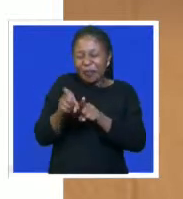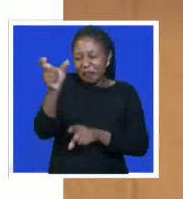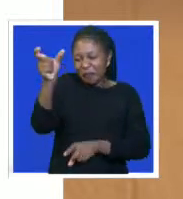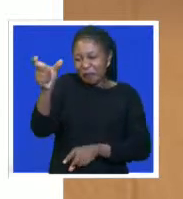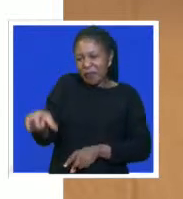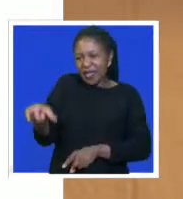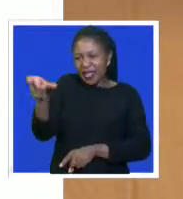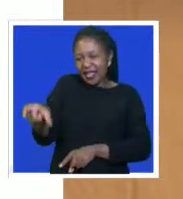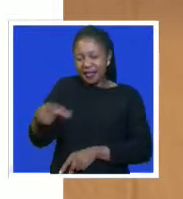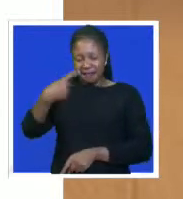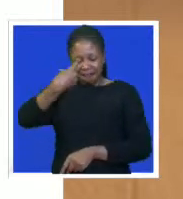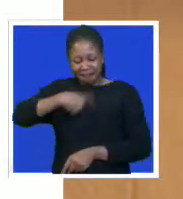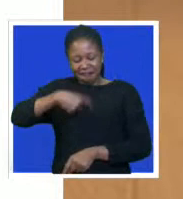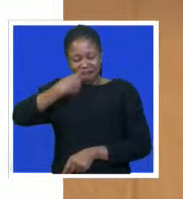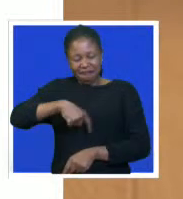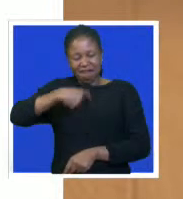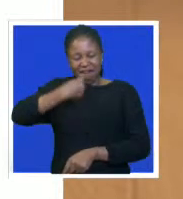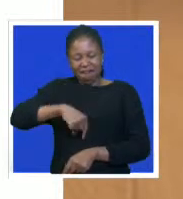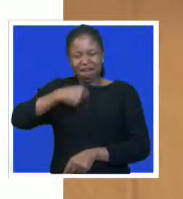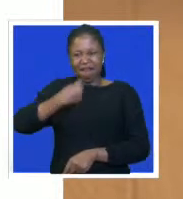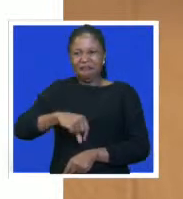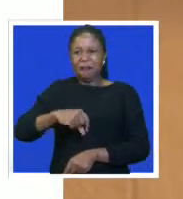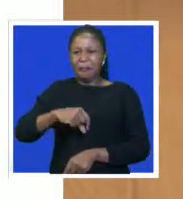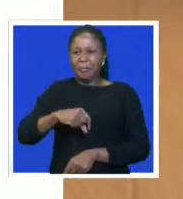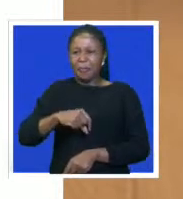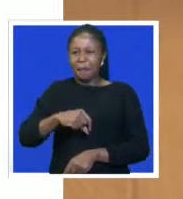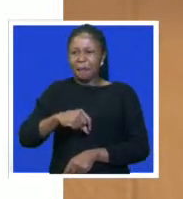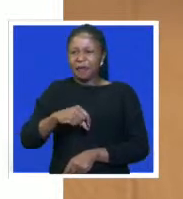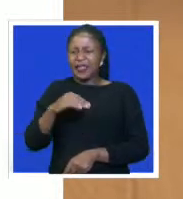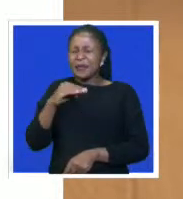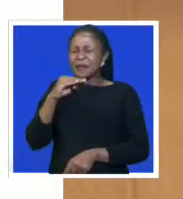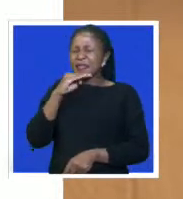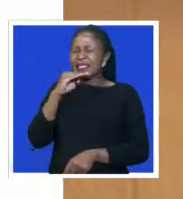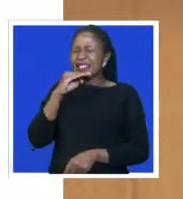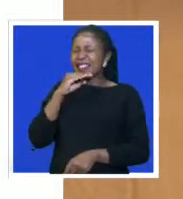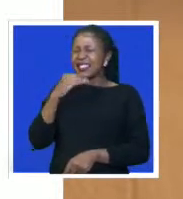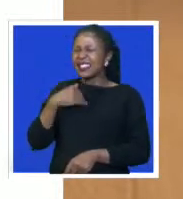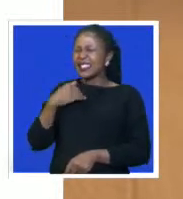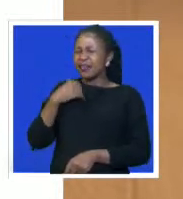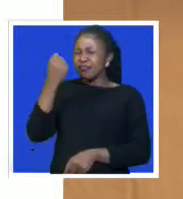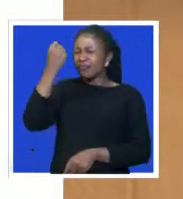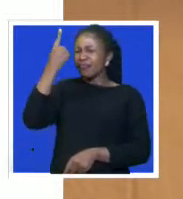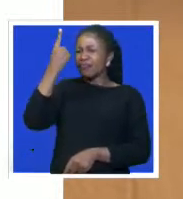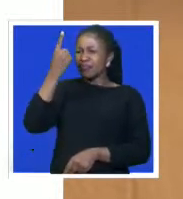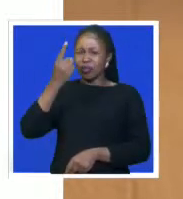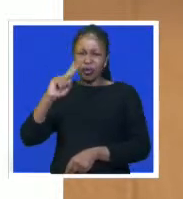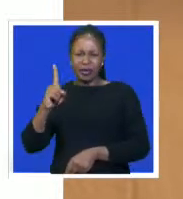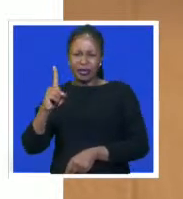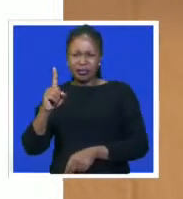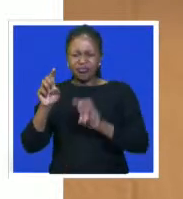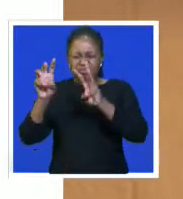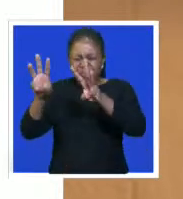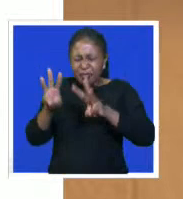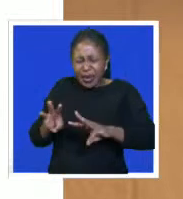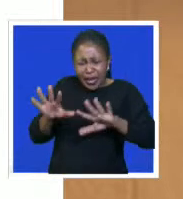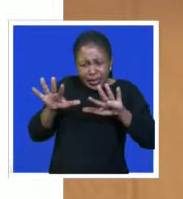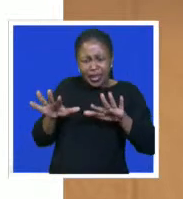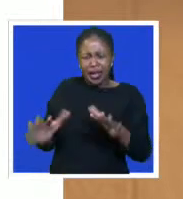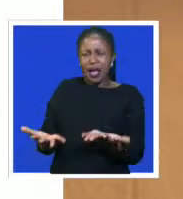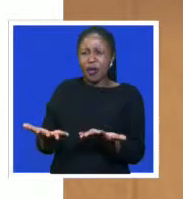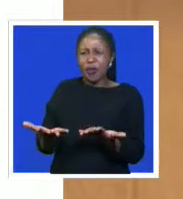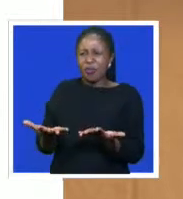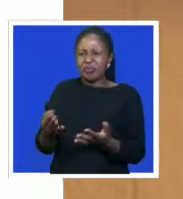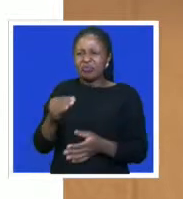effect? It is making us to visualize a tense place. How is this place tense? Because of the